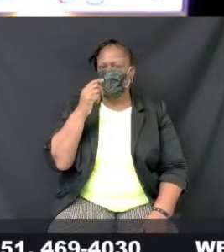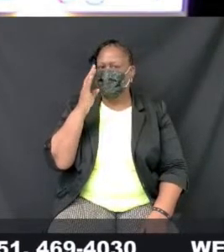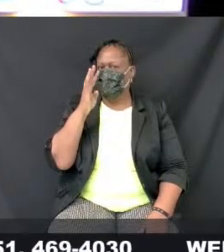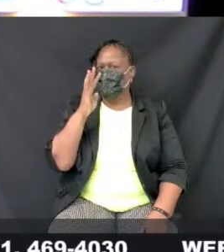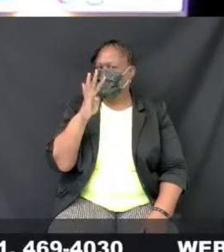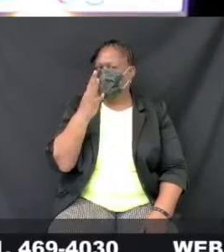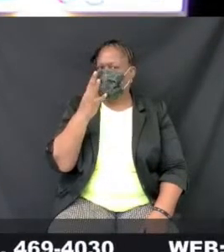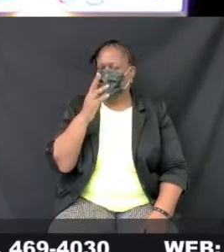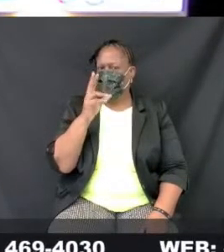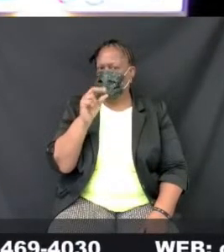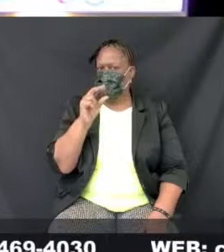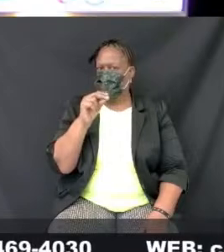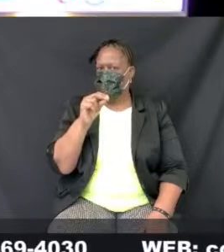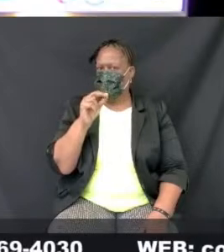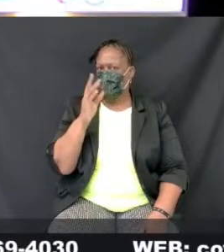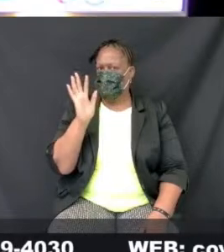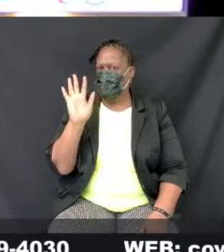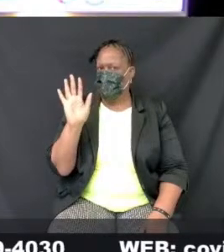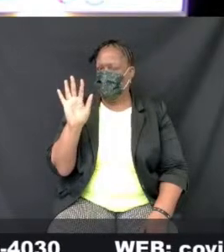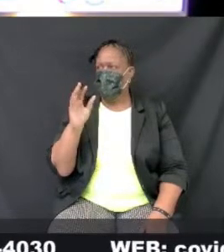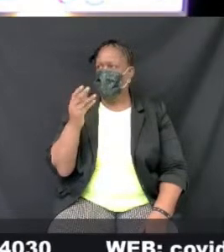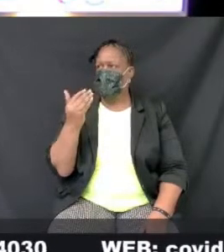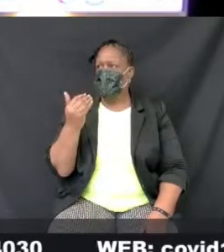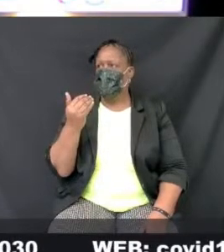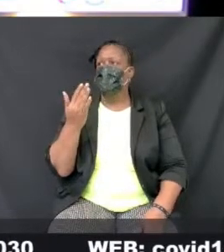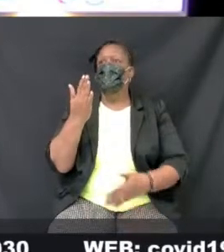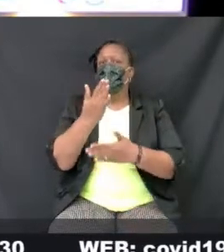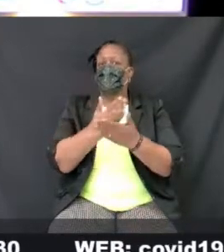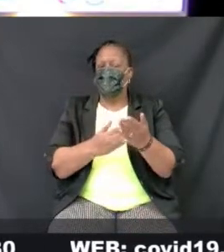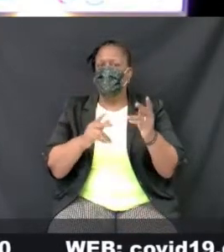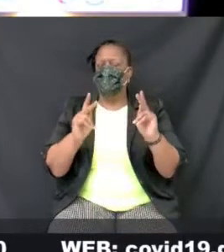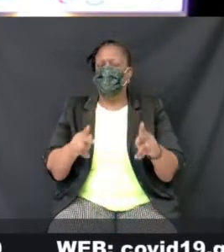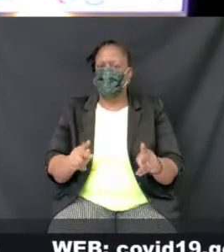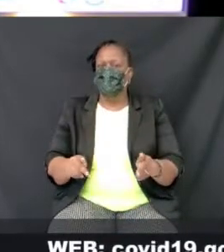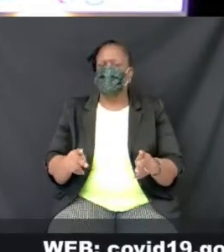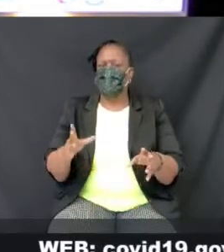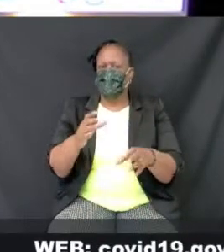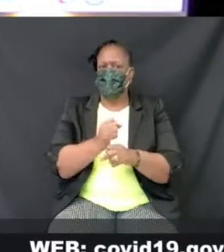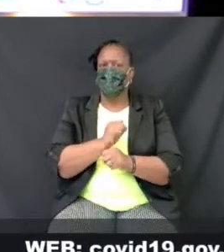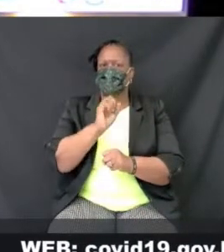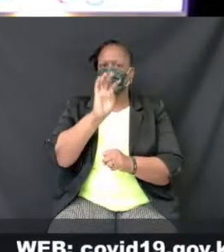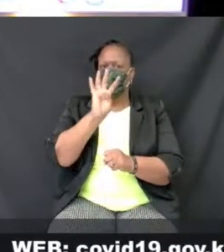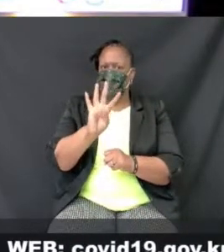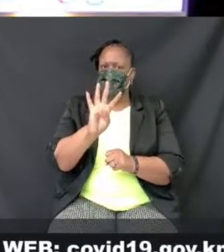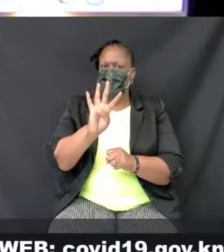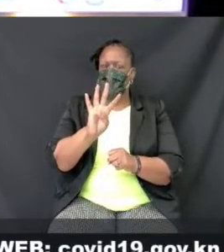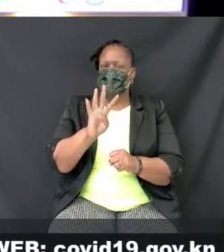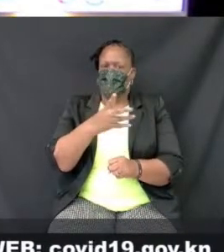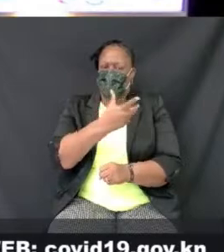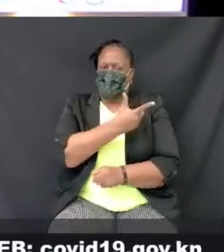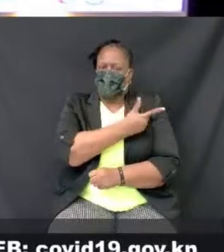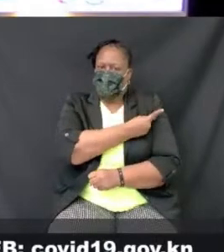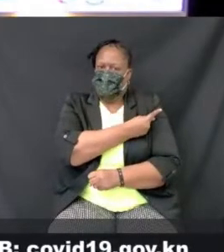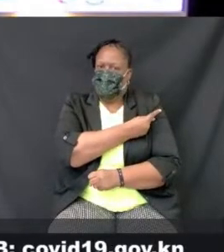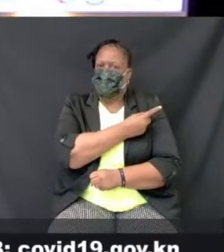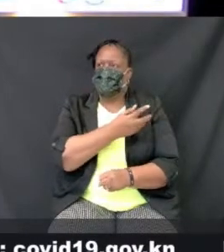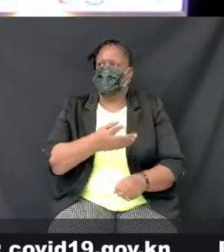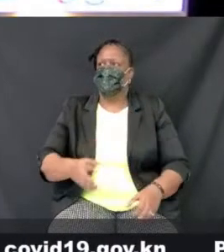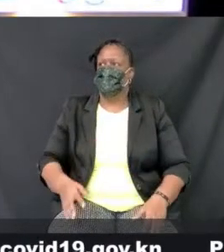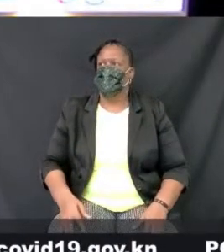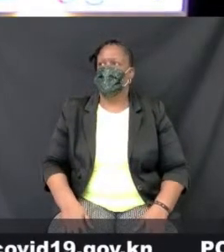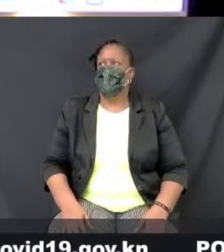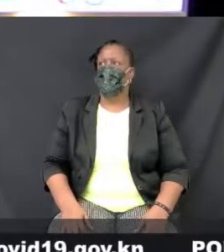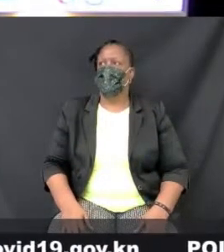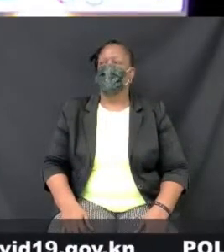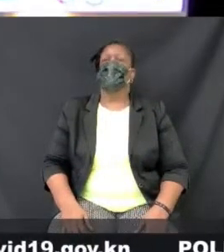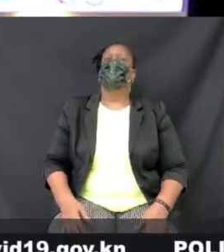However, there are one or two persons who would have received 4 shots, and I'll tell you why that is so. These are persons who would